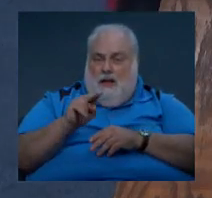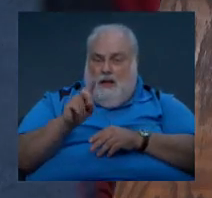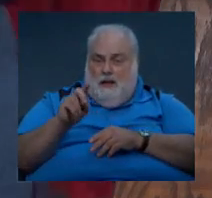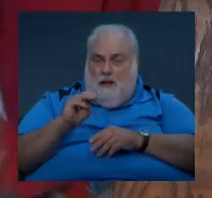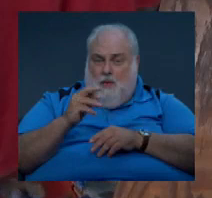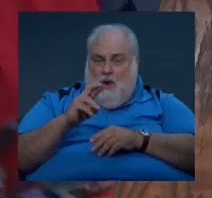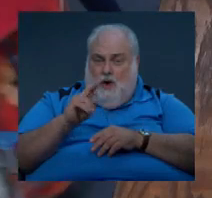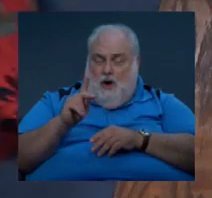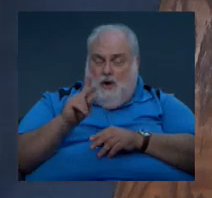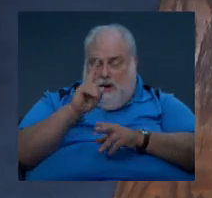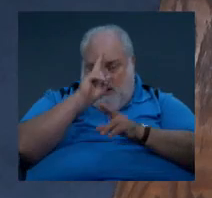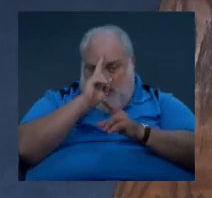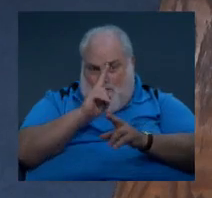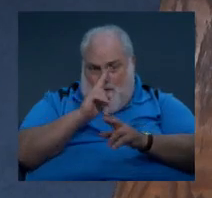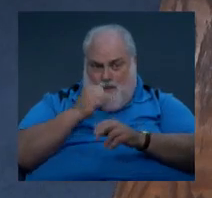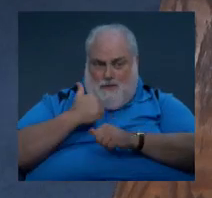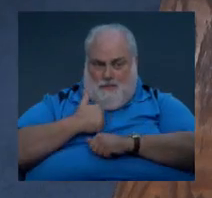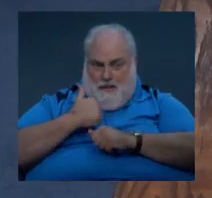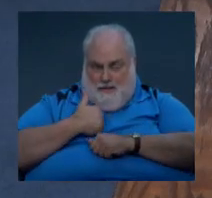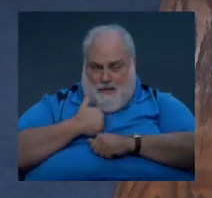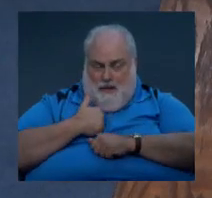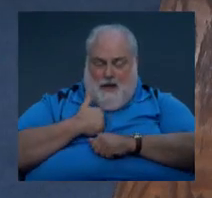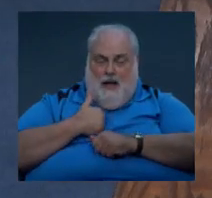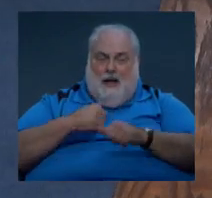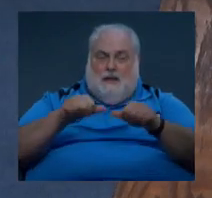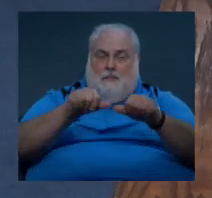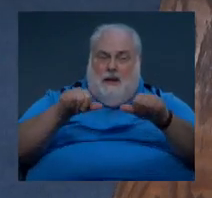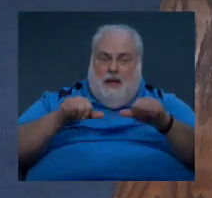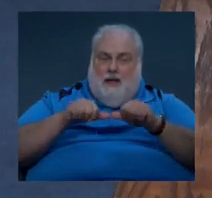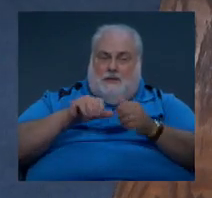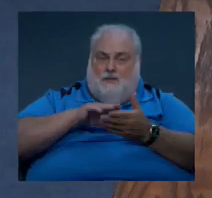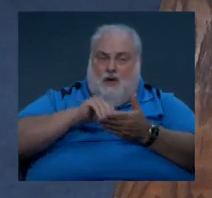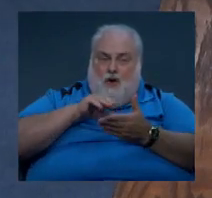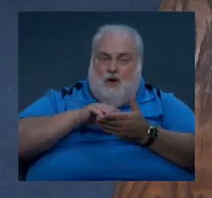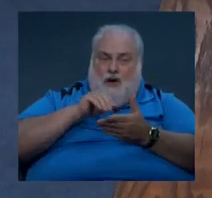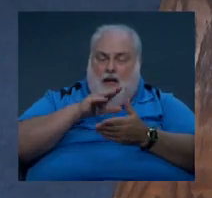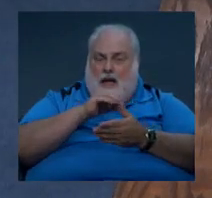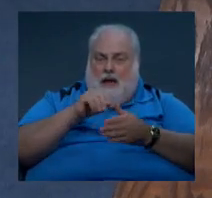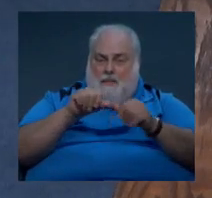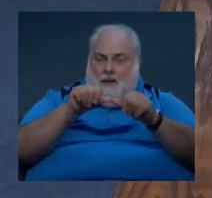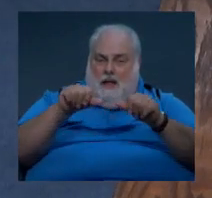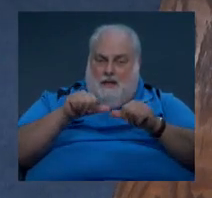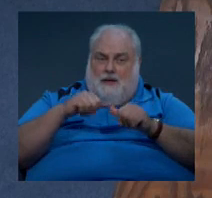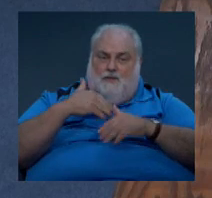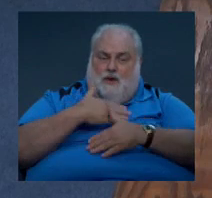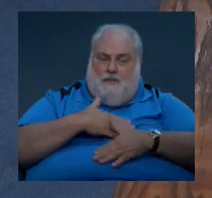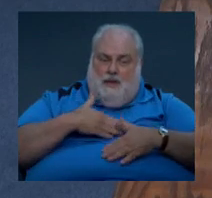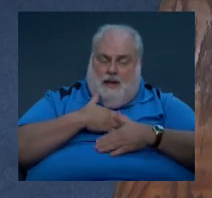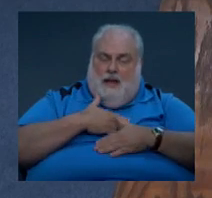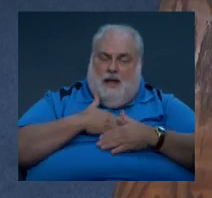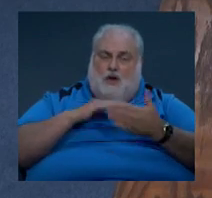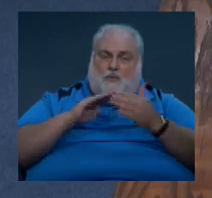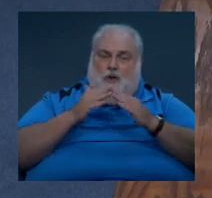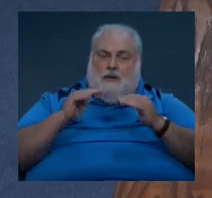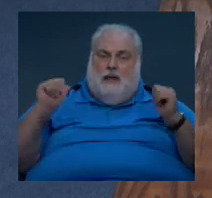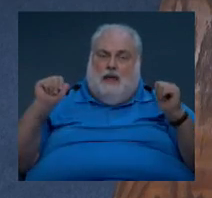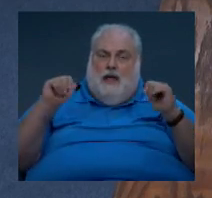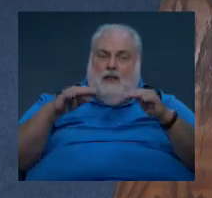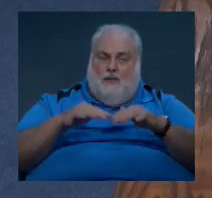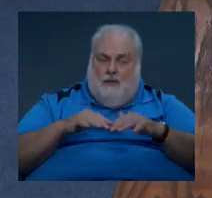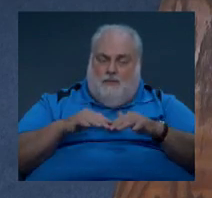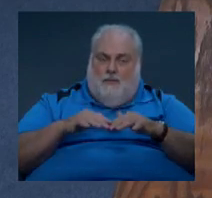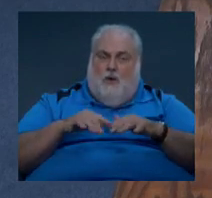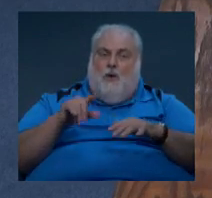commemorating our servicemen. It is a place of learning, and is it a place of recreation and community gathering. We